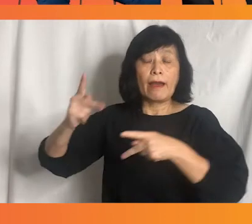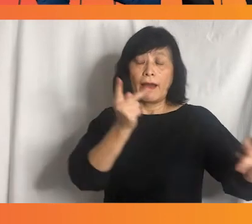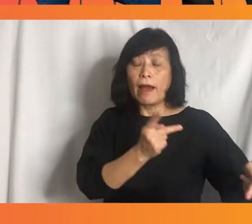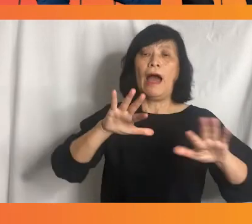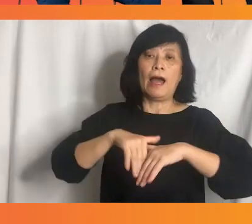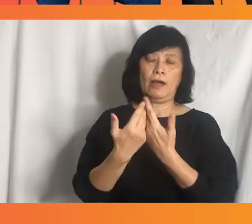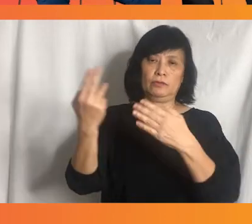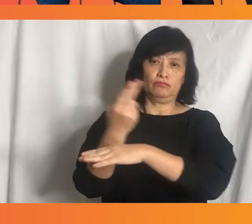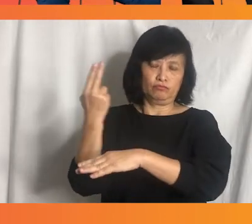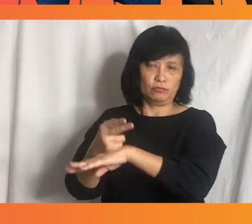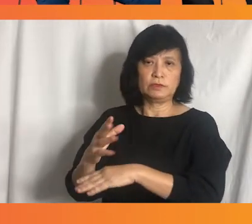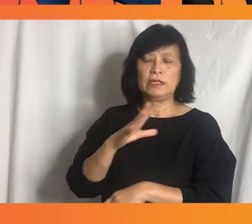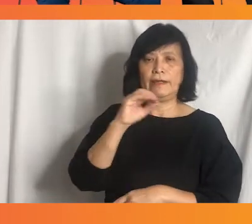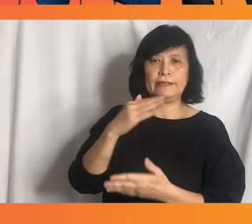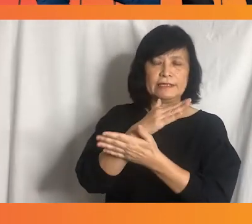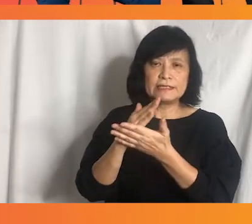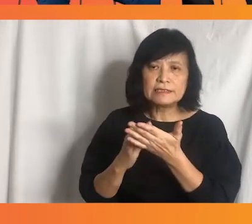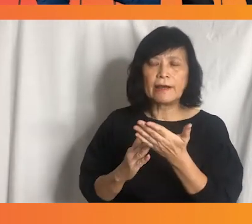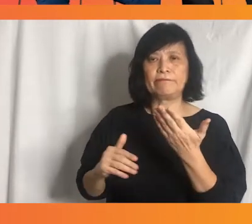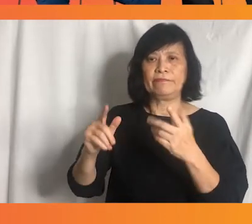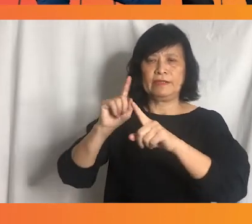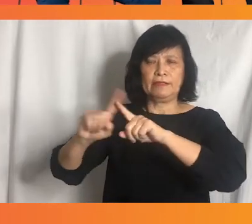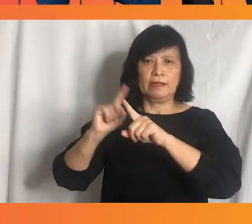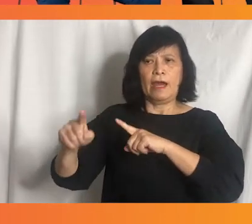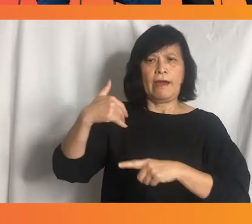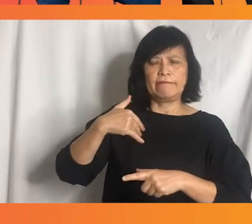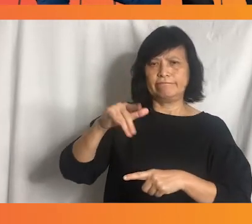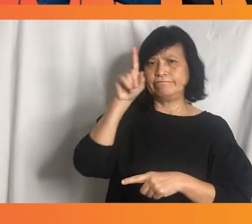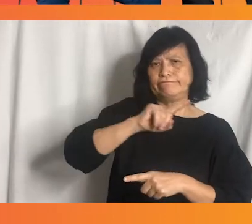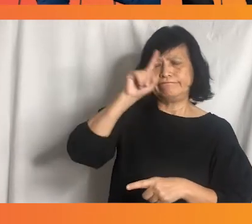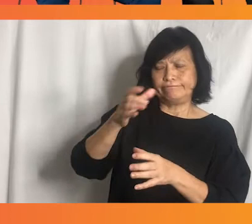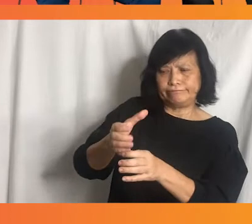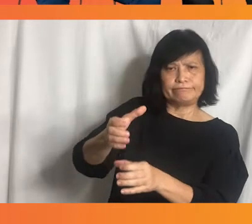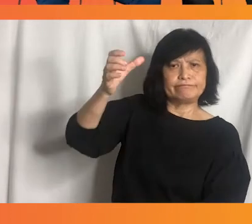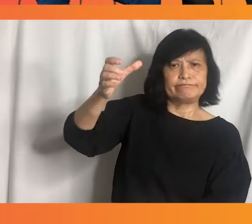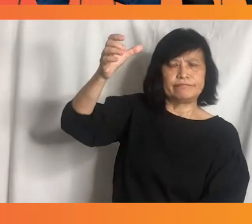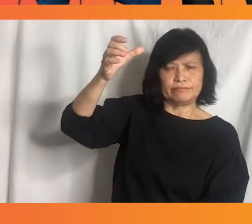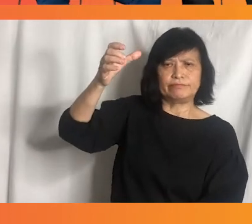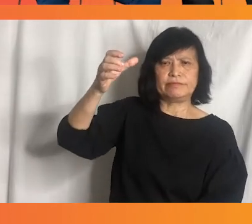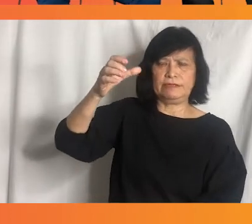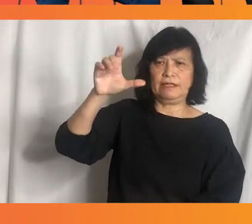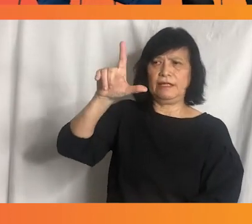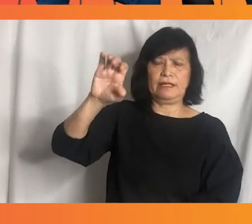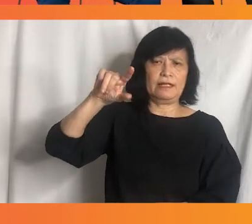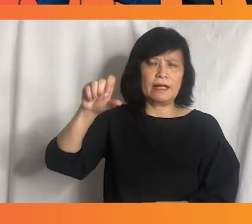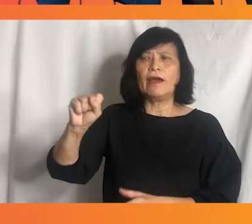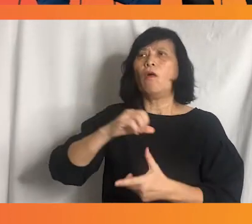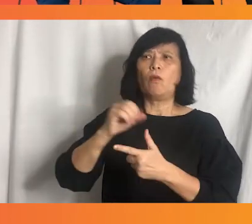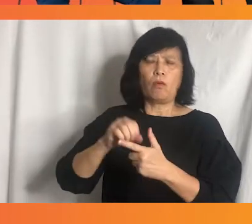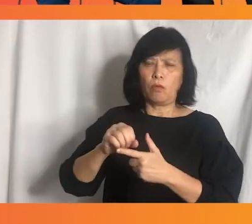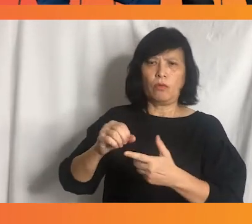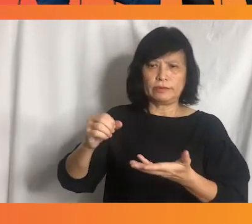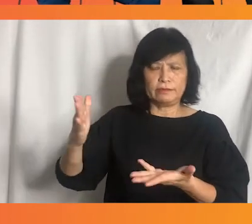limb amputations, fabricated splints with prosthetic thumbs so that they can actually hold the table tennis